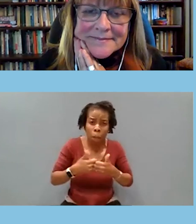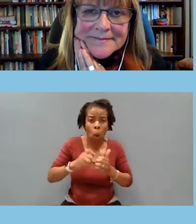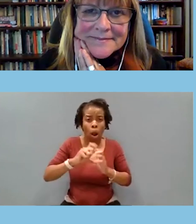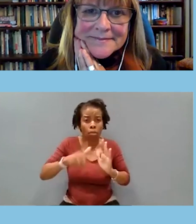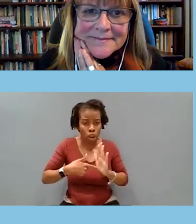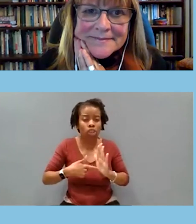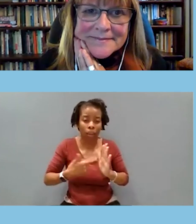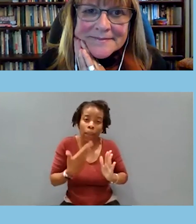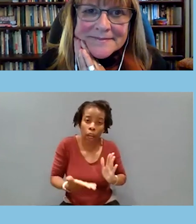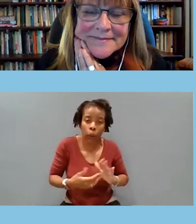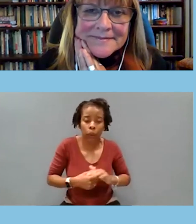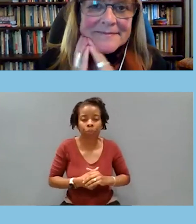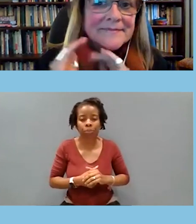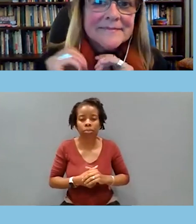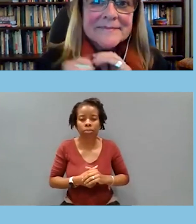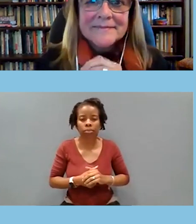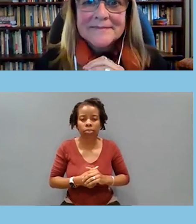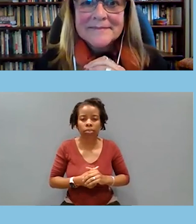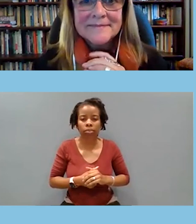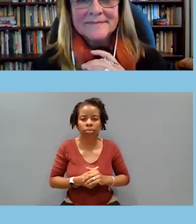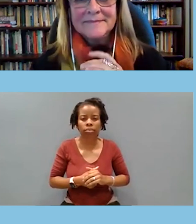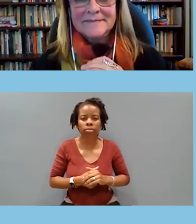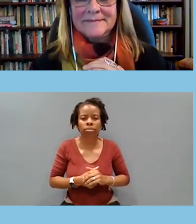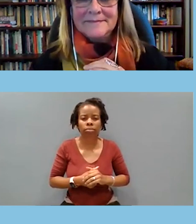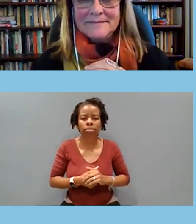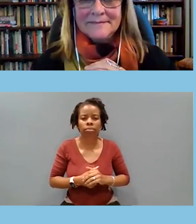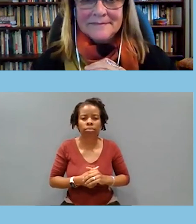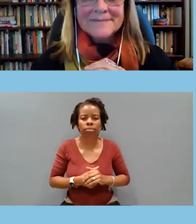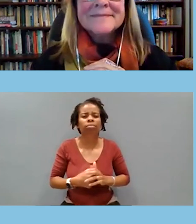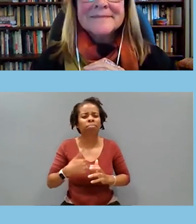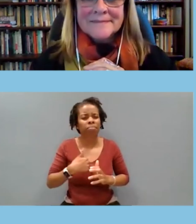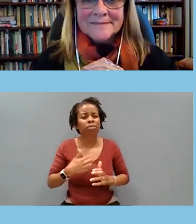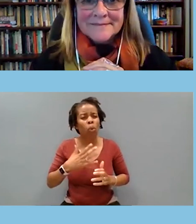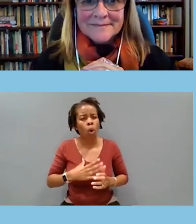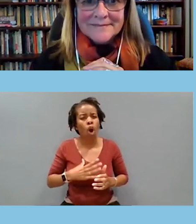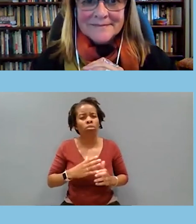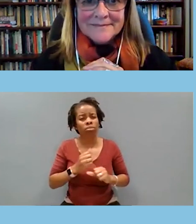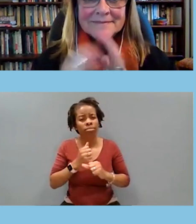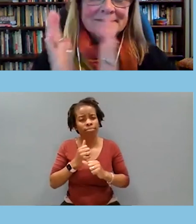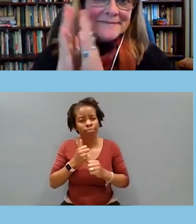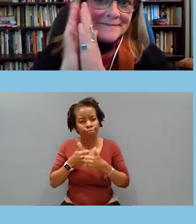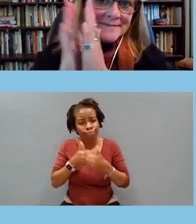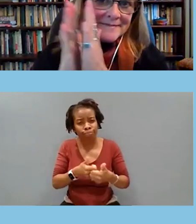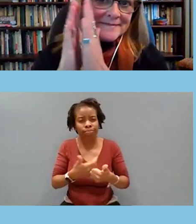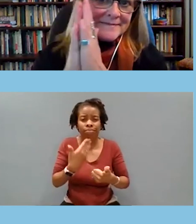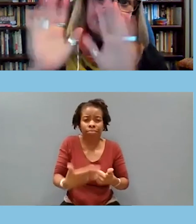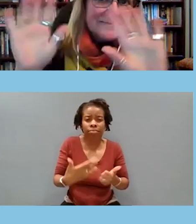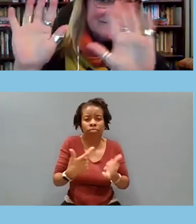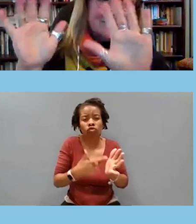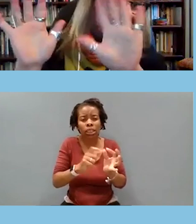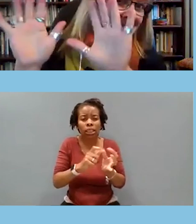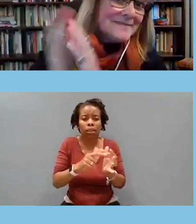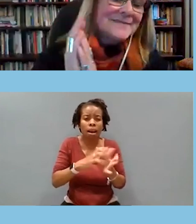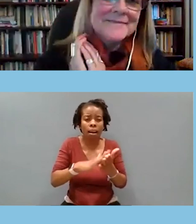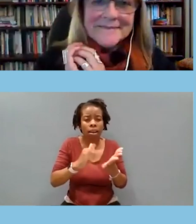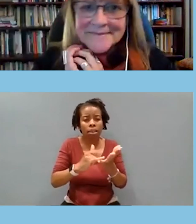our collaboration. I want to thank very sincerely and enthusiastically our BSL interpreters, Rebecca Spencer and